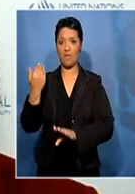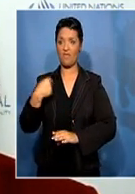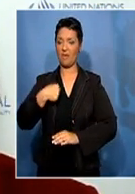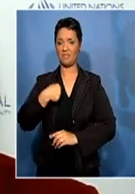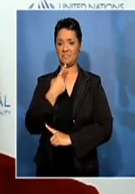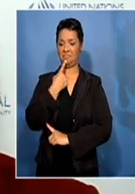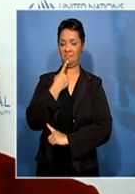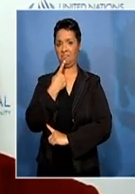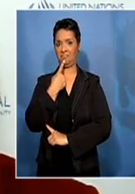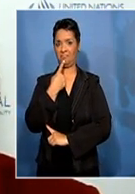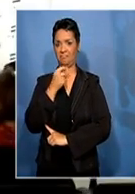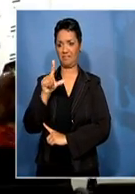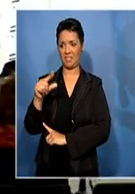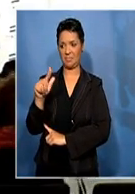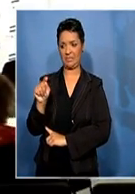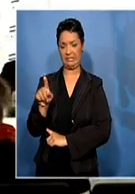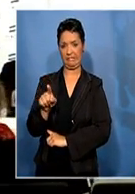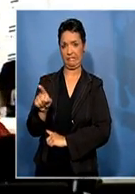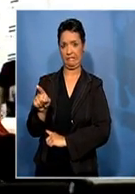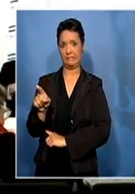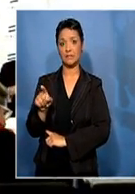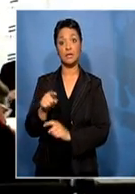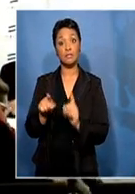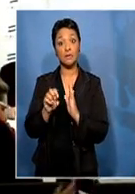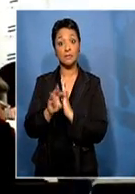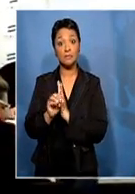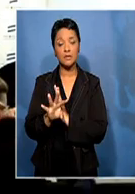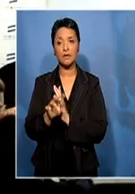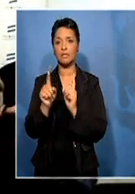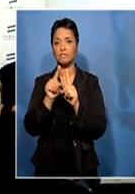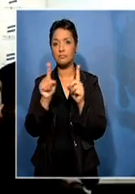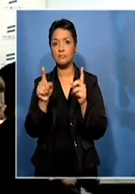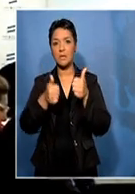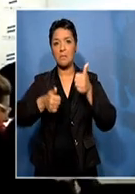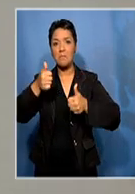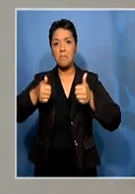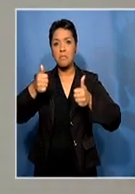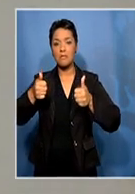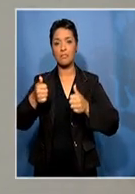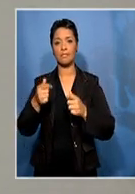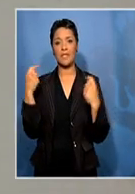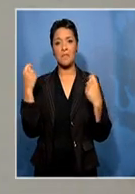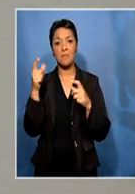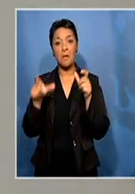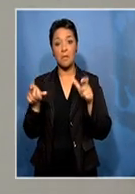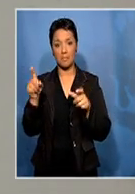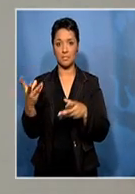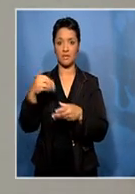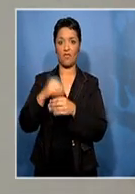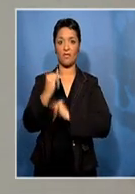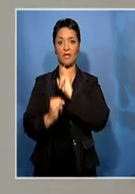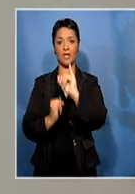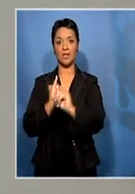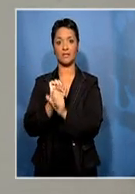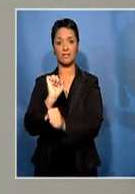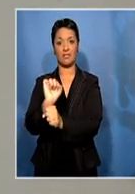prejudiced because I didn't know. I had no idea. The media, outspoken leaders and celebrities will be part of the international